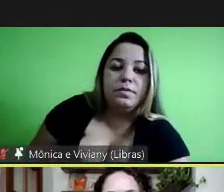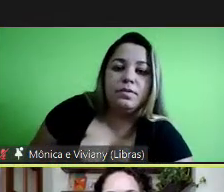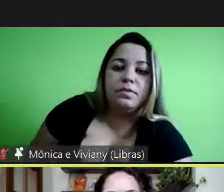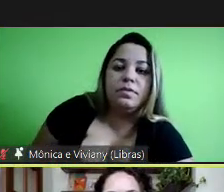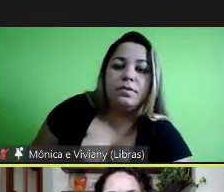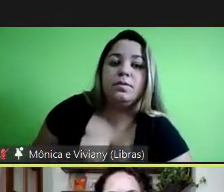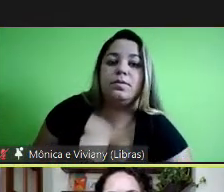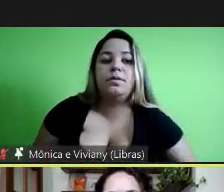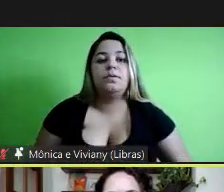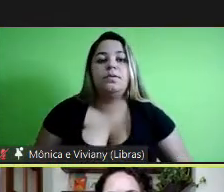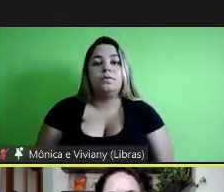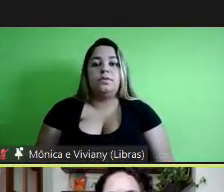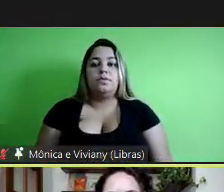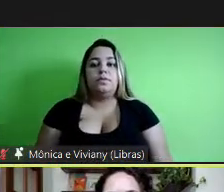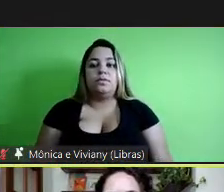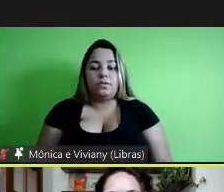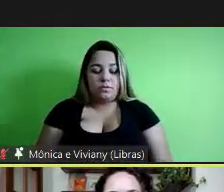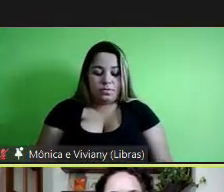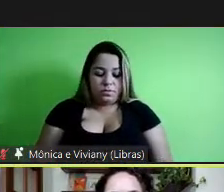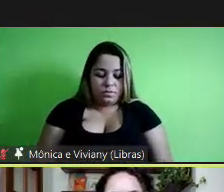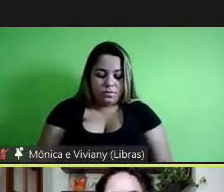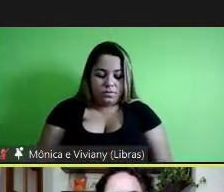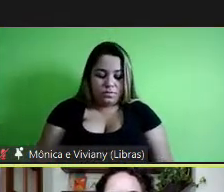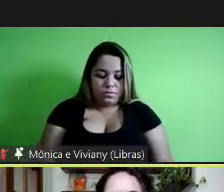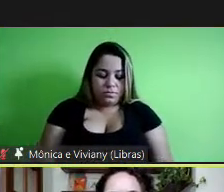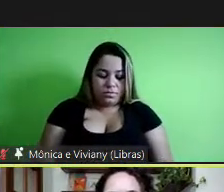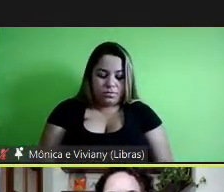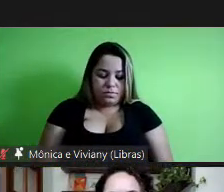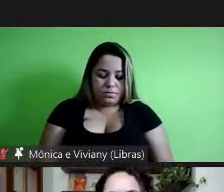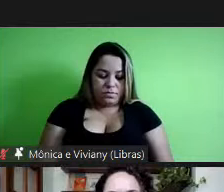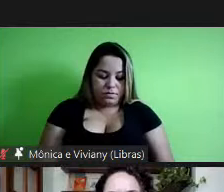Tell me if you can see it.